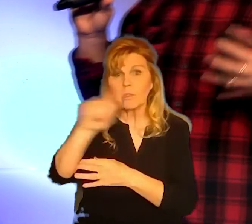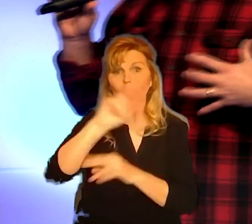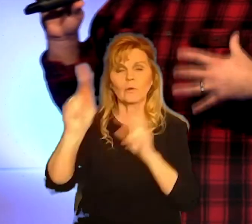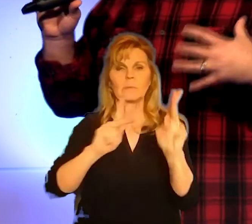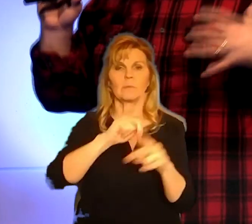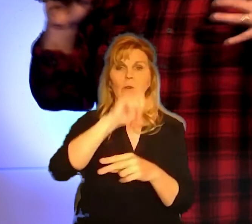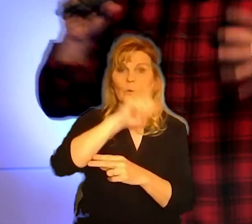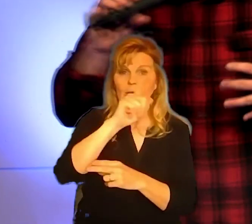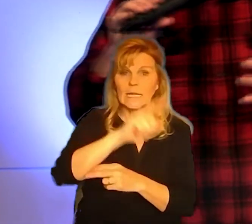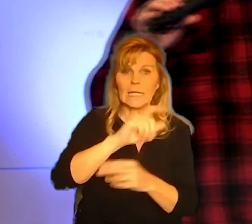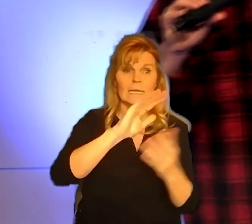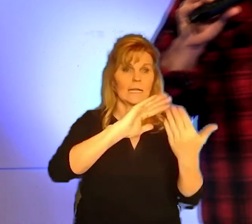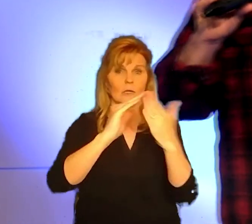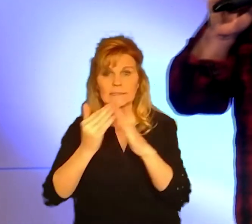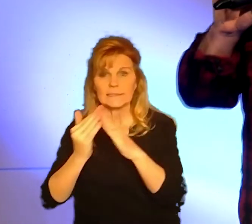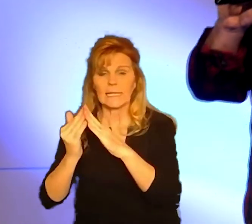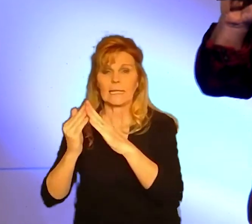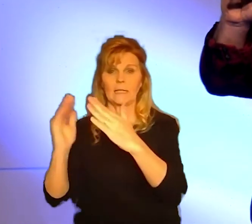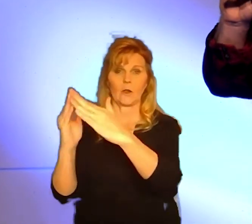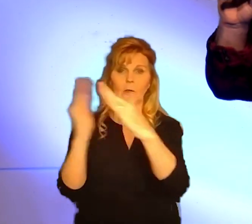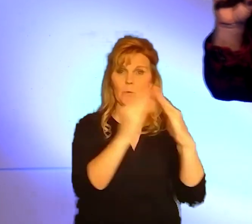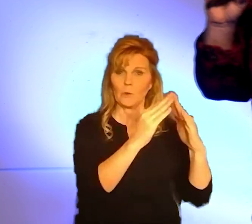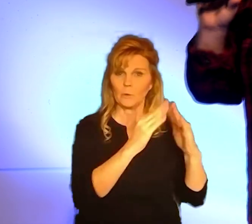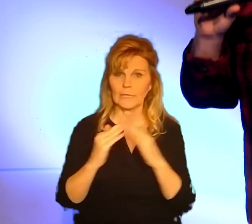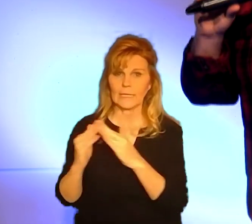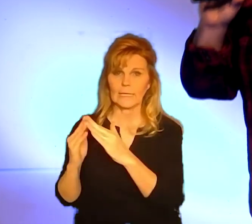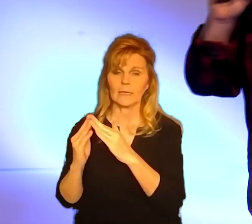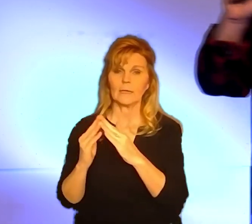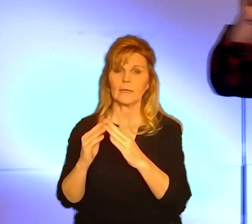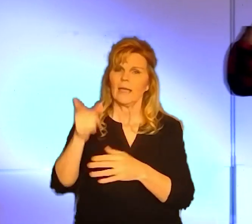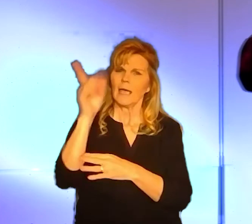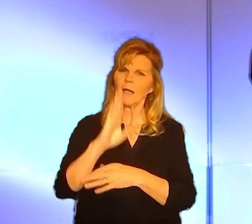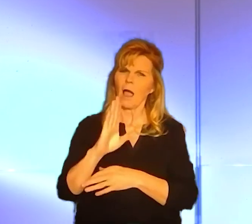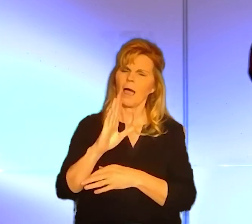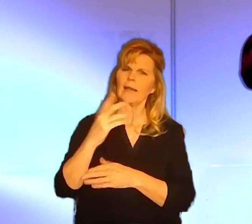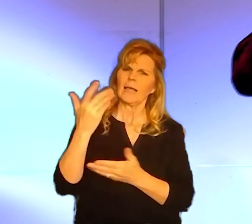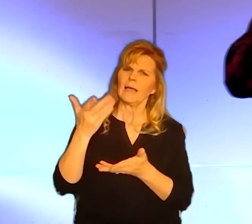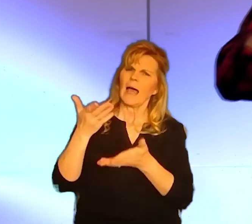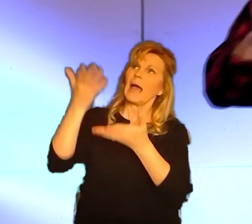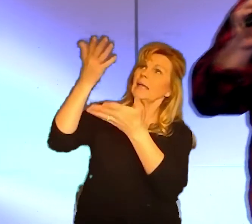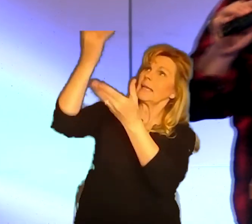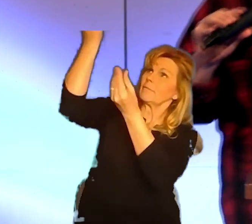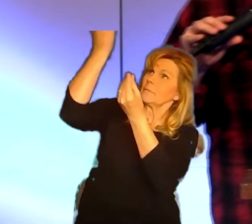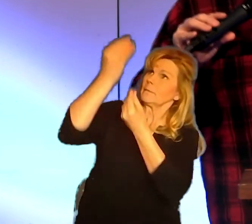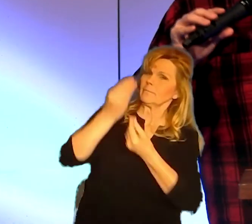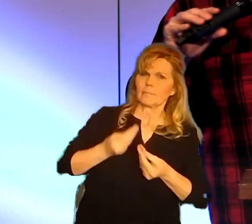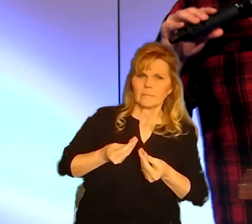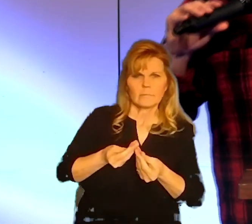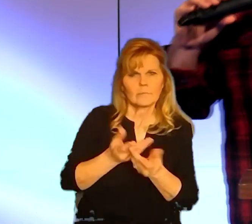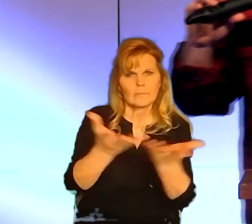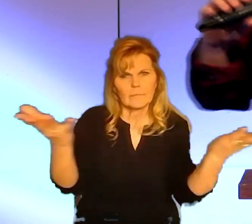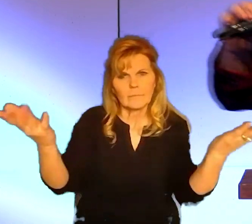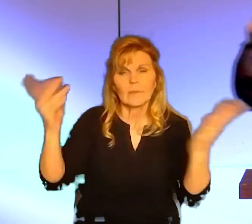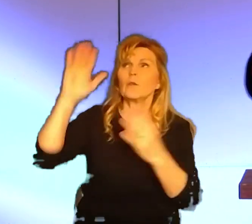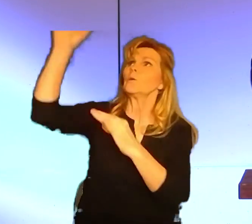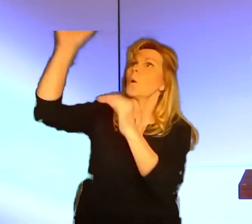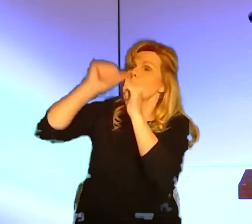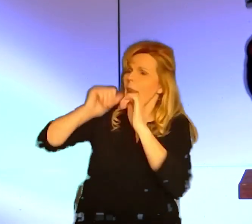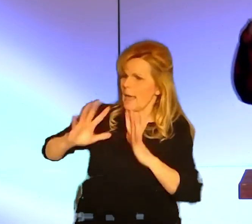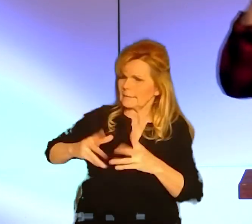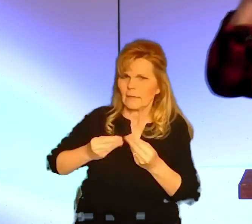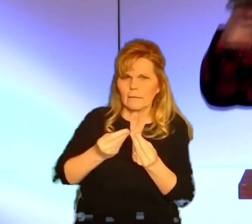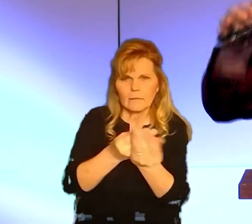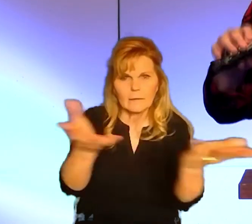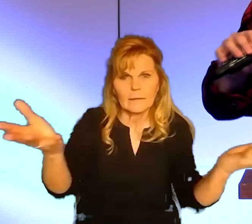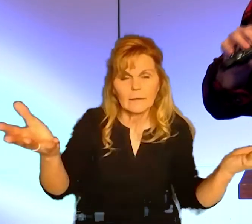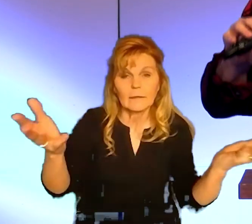our city and in our community. And God, let us be a conduit during this time of your blessing and your grace, Lord. You're